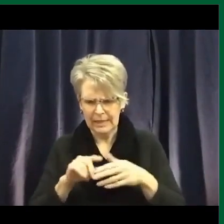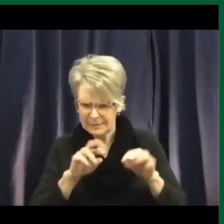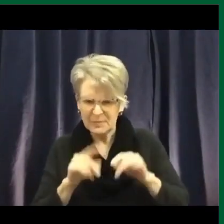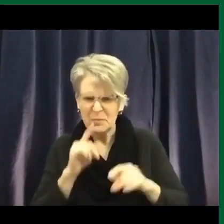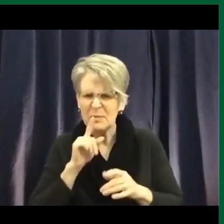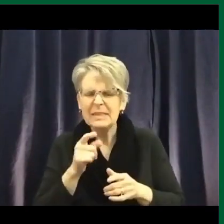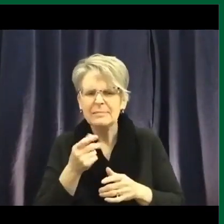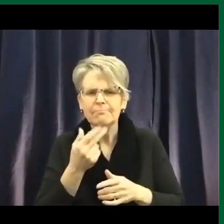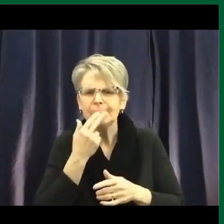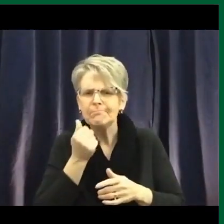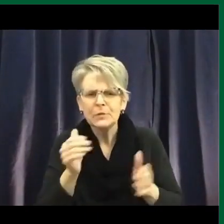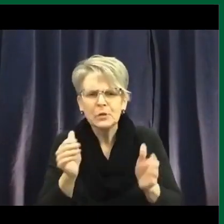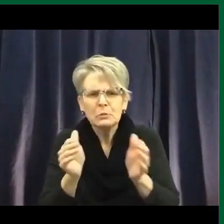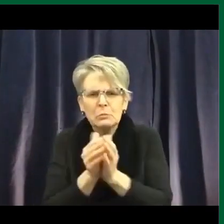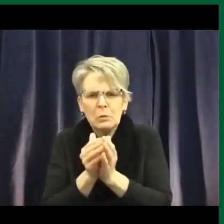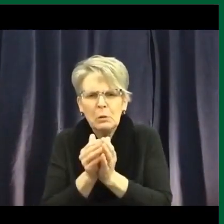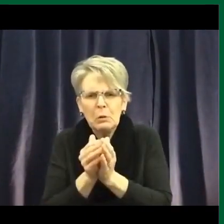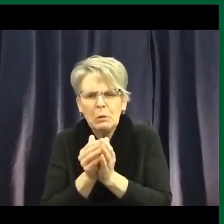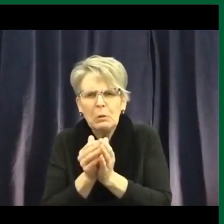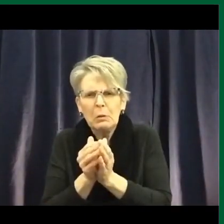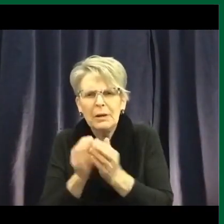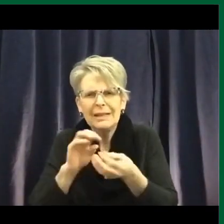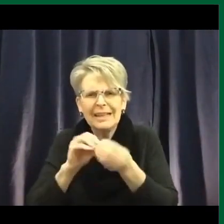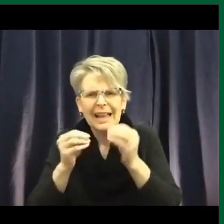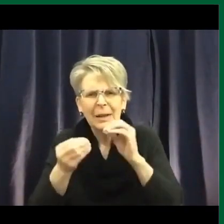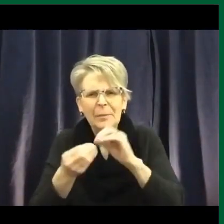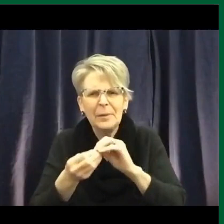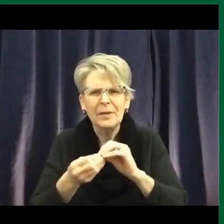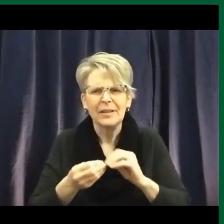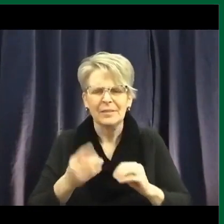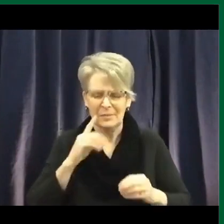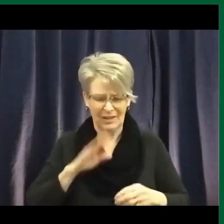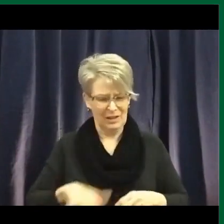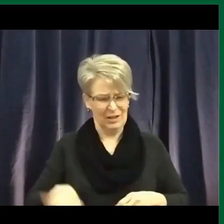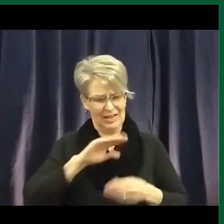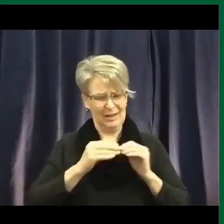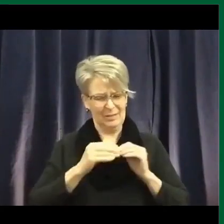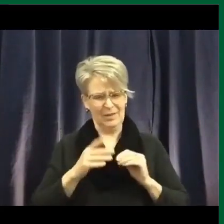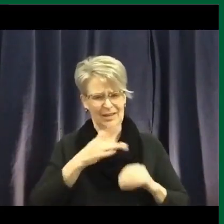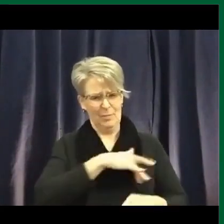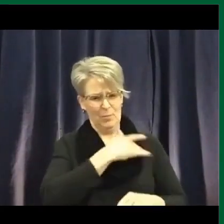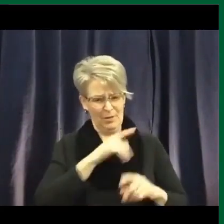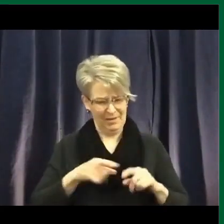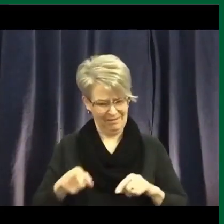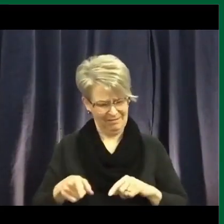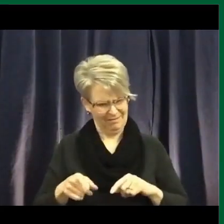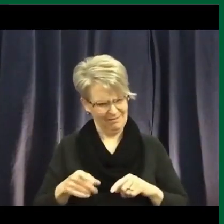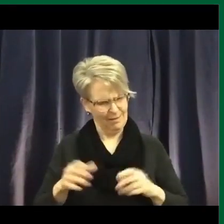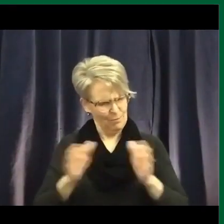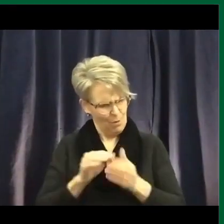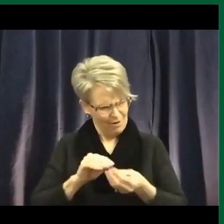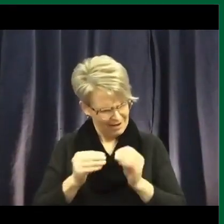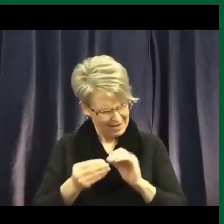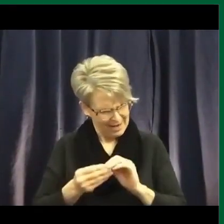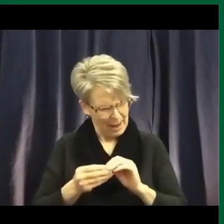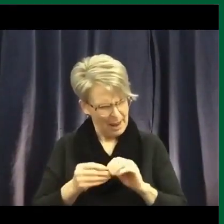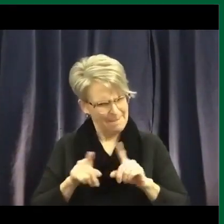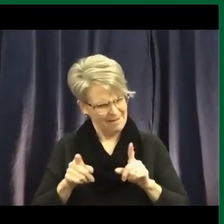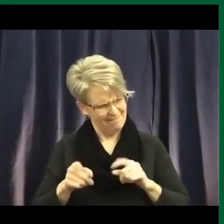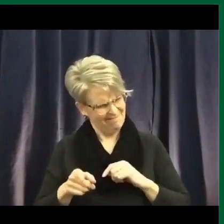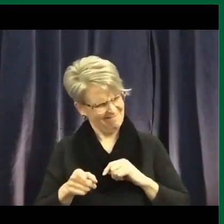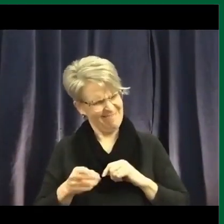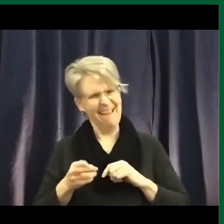small batch compared to the total number of cases province-wide, and yet it's a fairly high share of